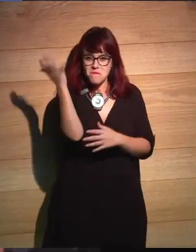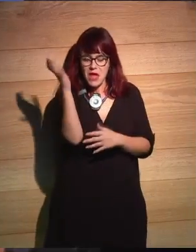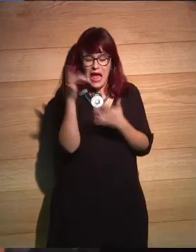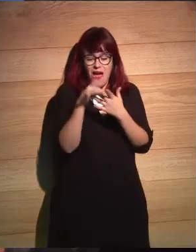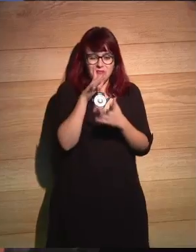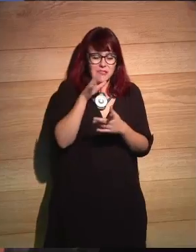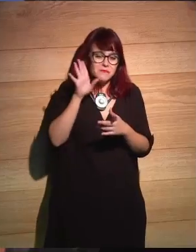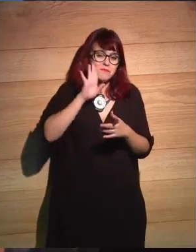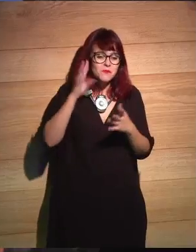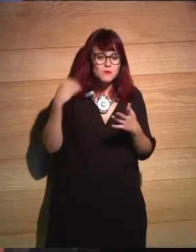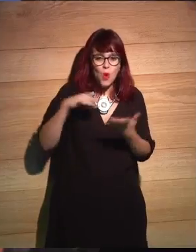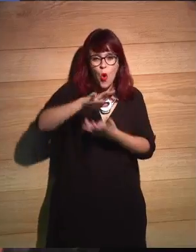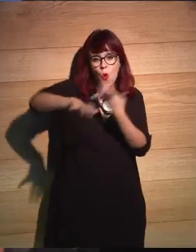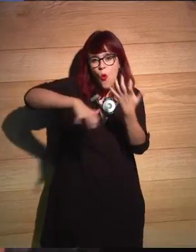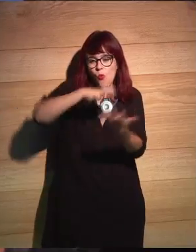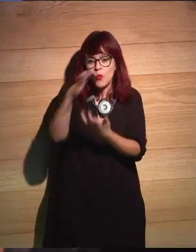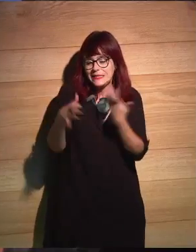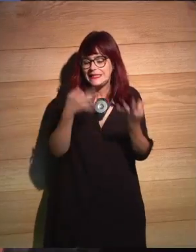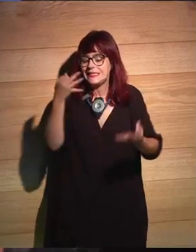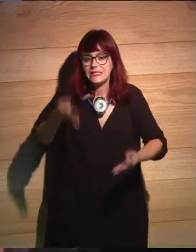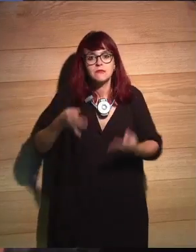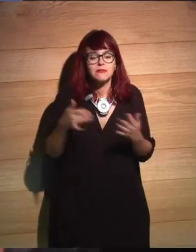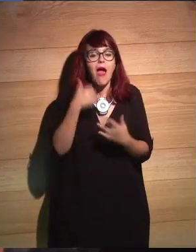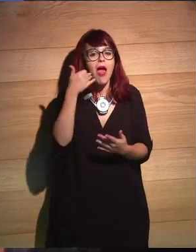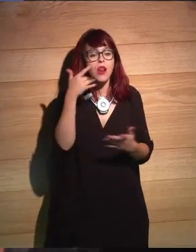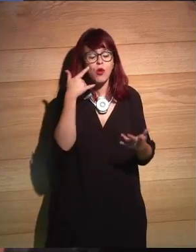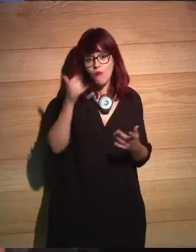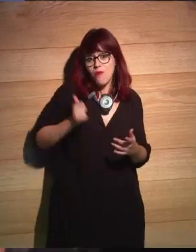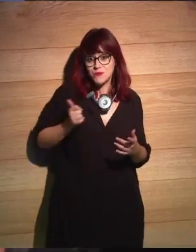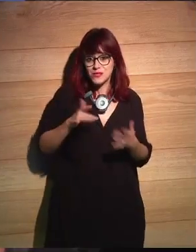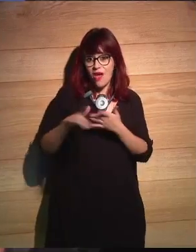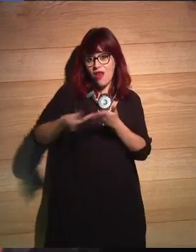been exploited a lot, and of course also